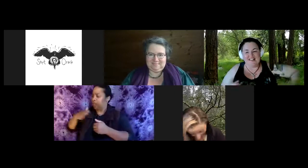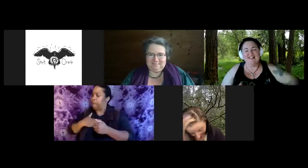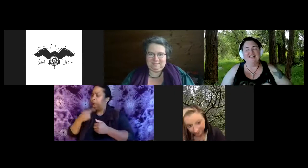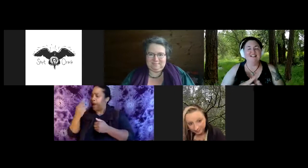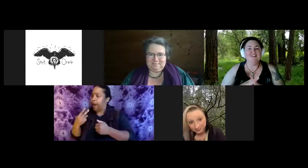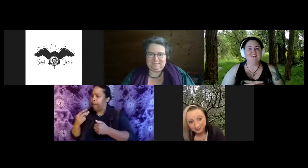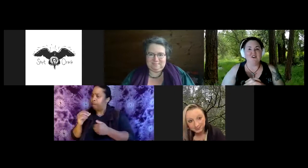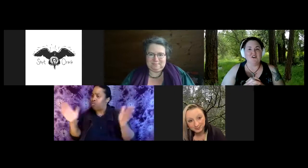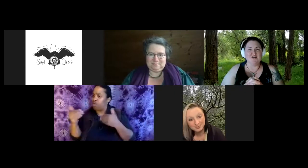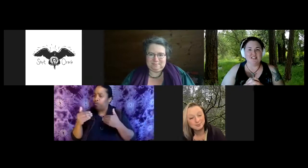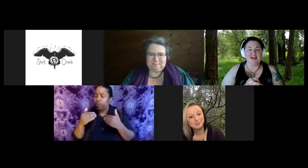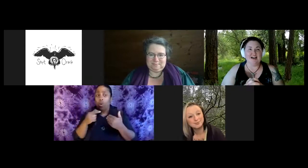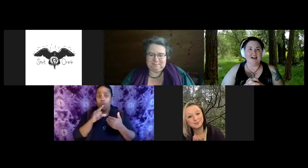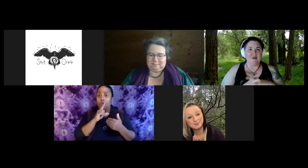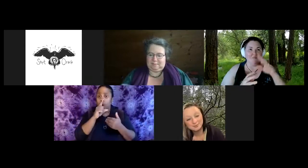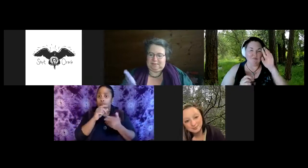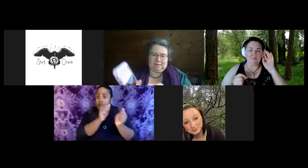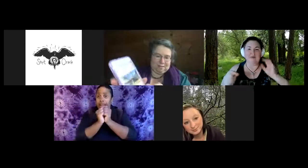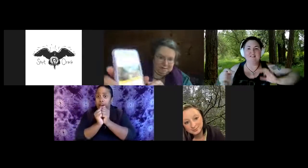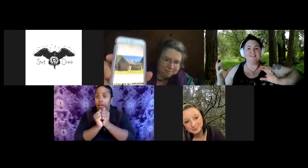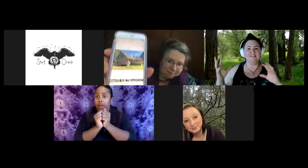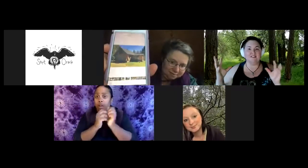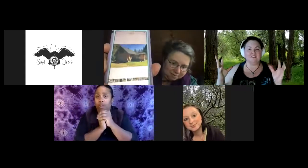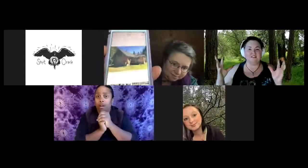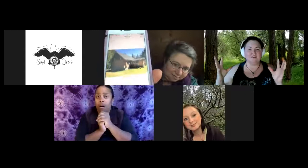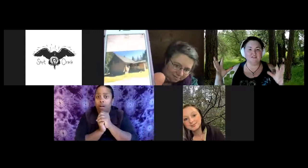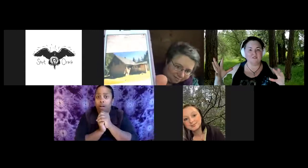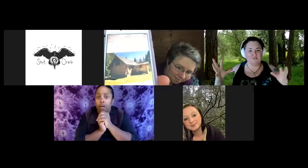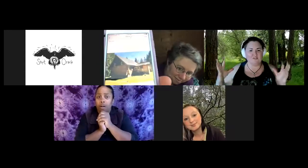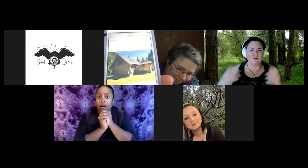actually together then. So yeah, but it's